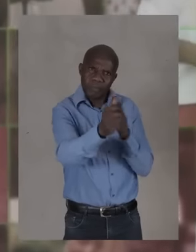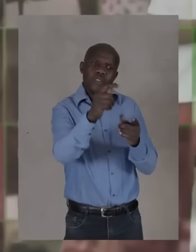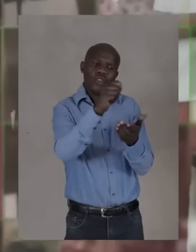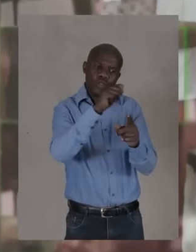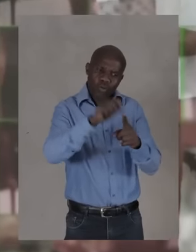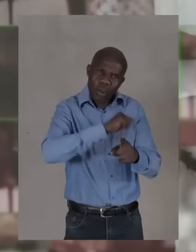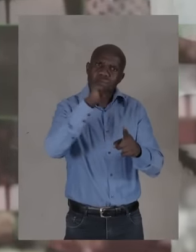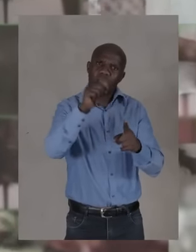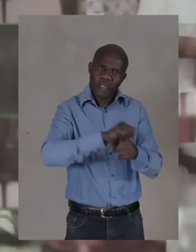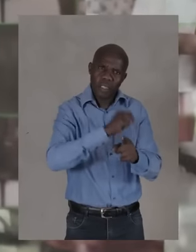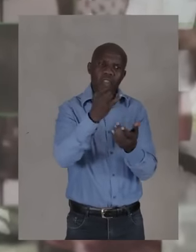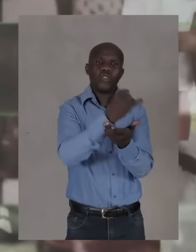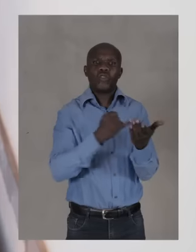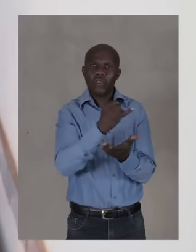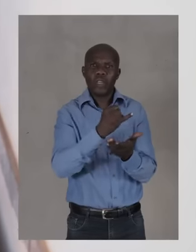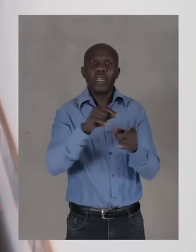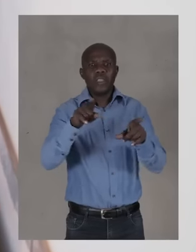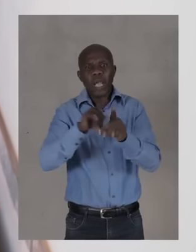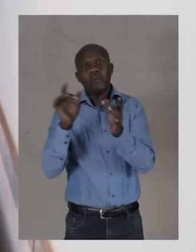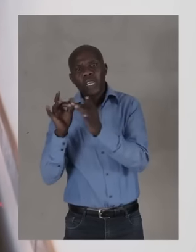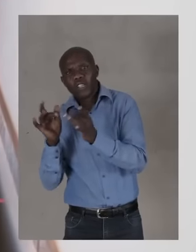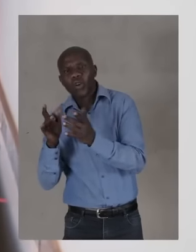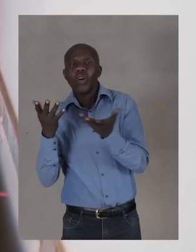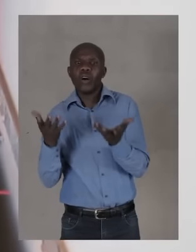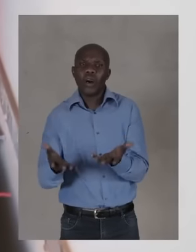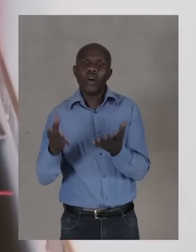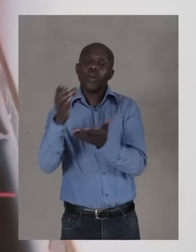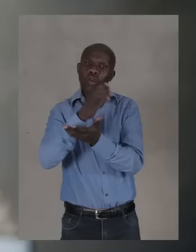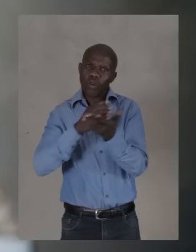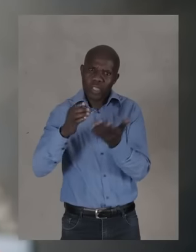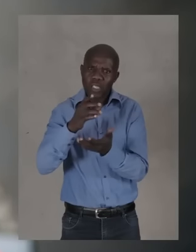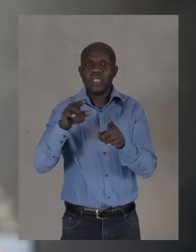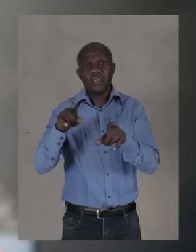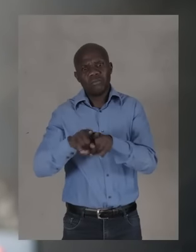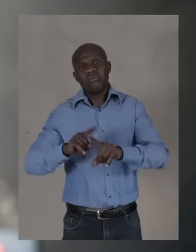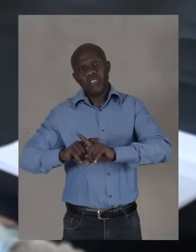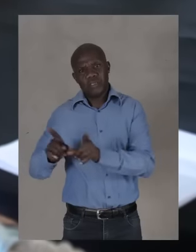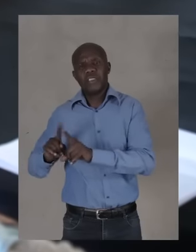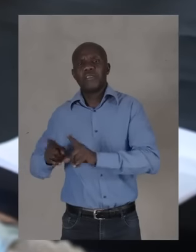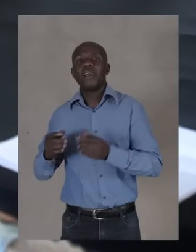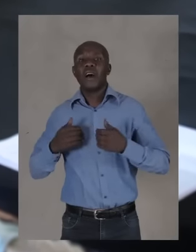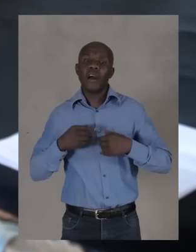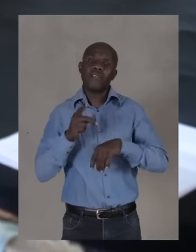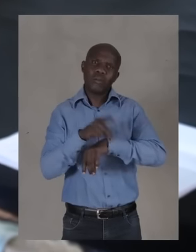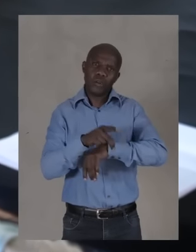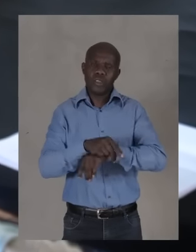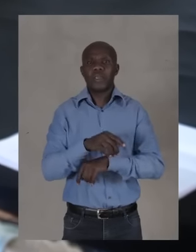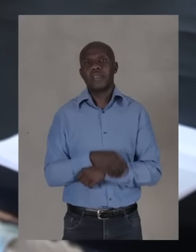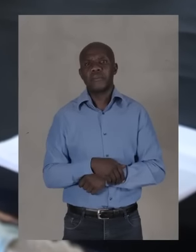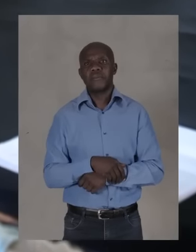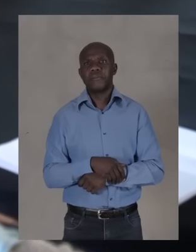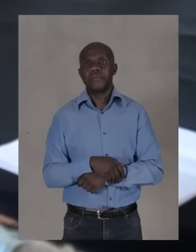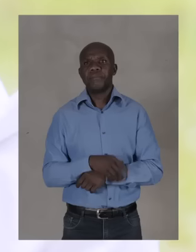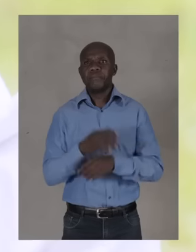and skills training institutions offering technical education, vocational and entrepreneurship